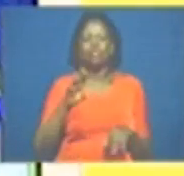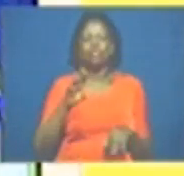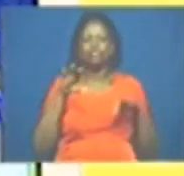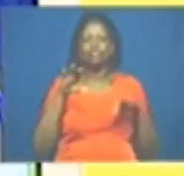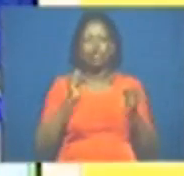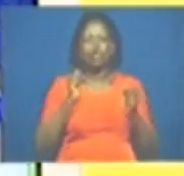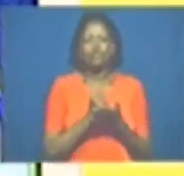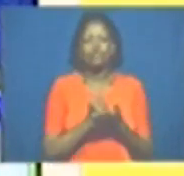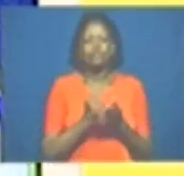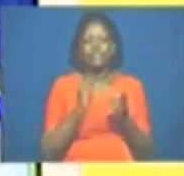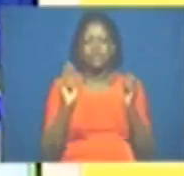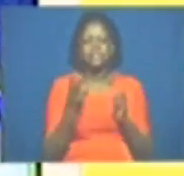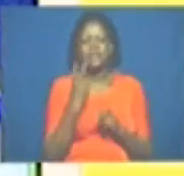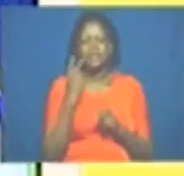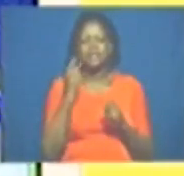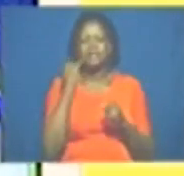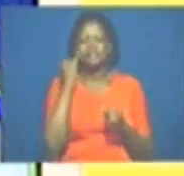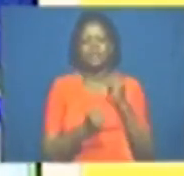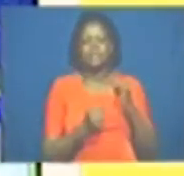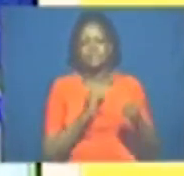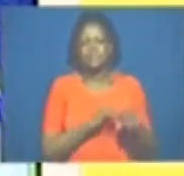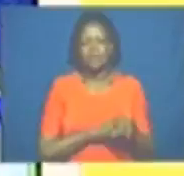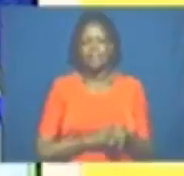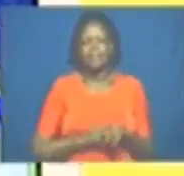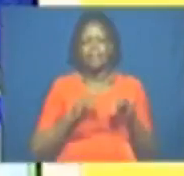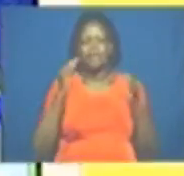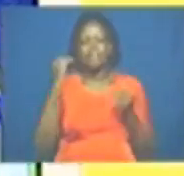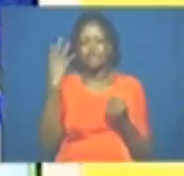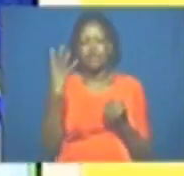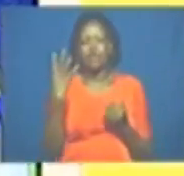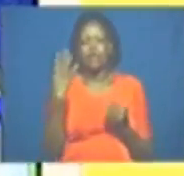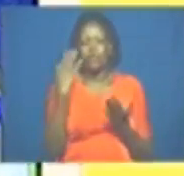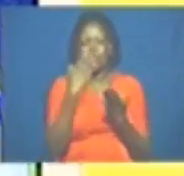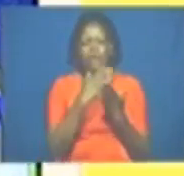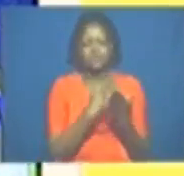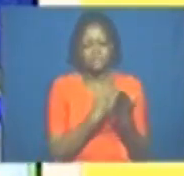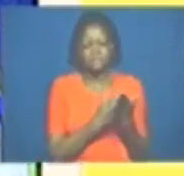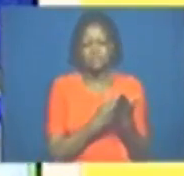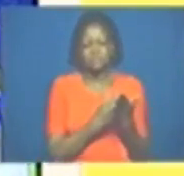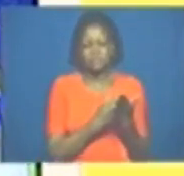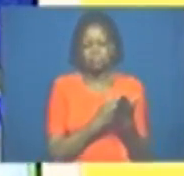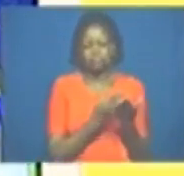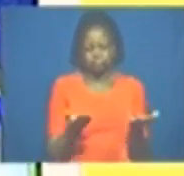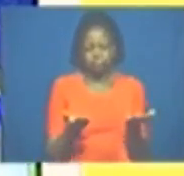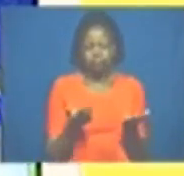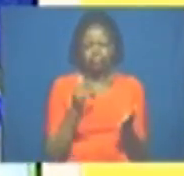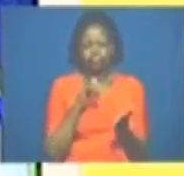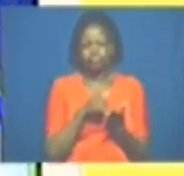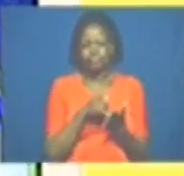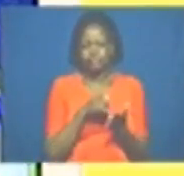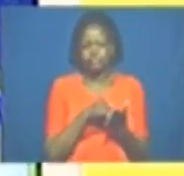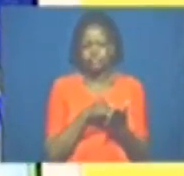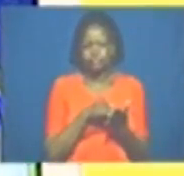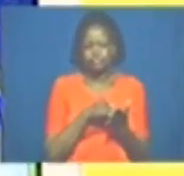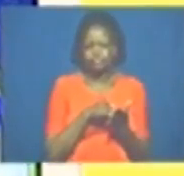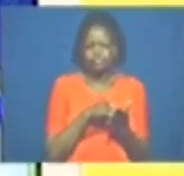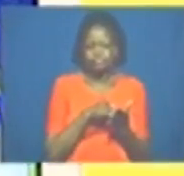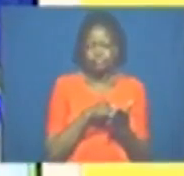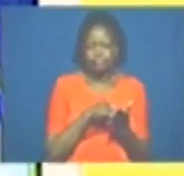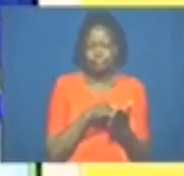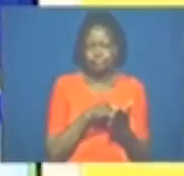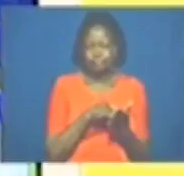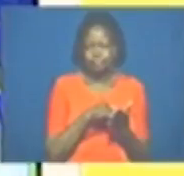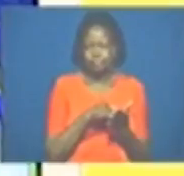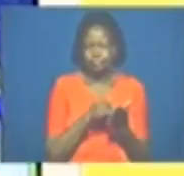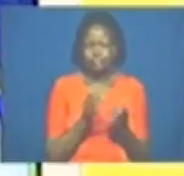Four agenda is expected to take center stage: affordable housing, health, infrastructure, or rather security,